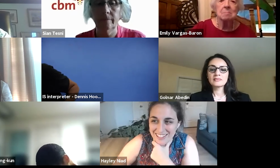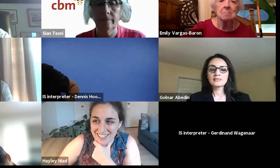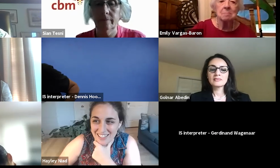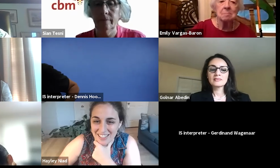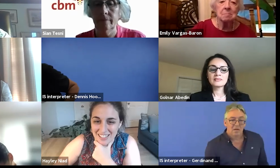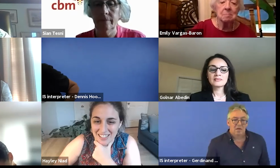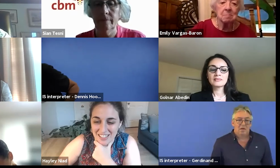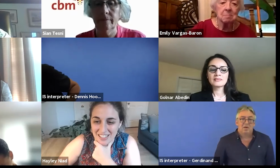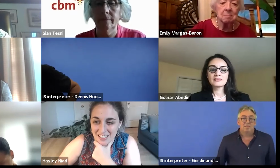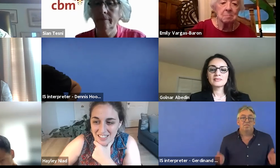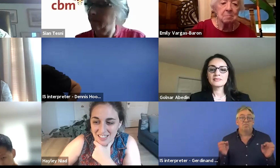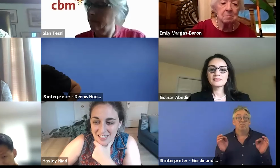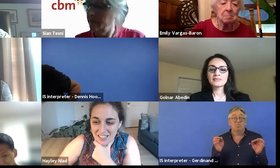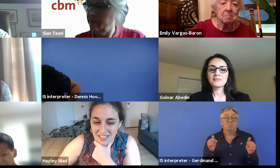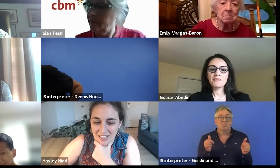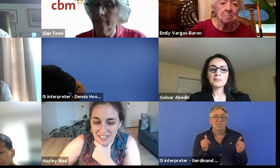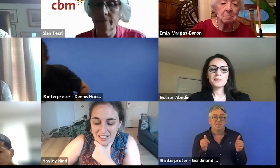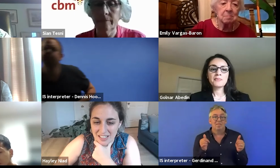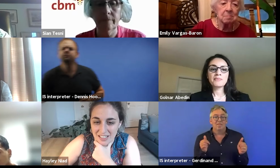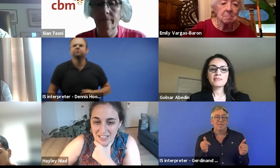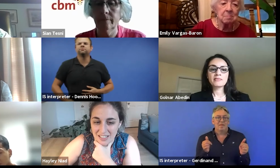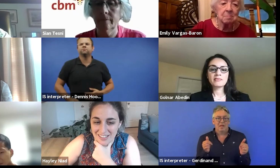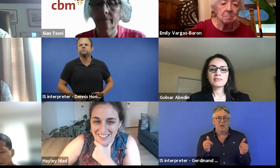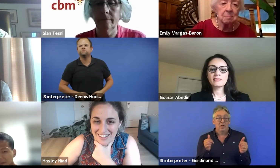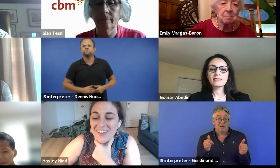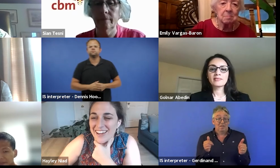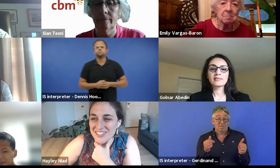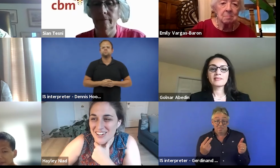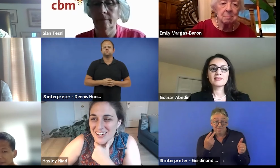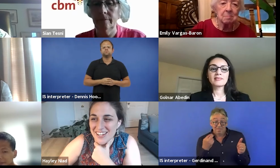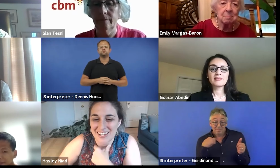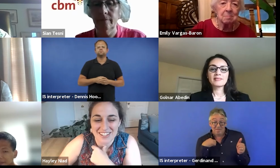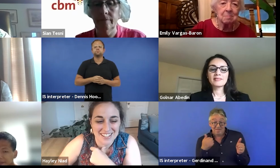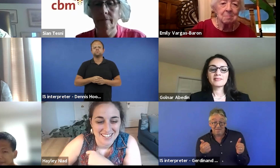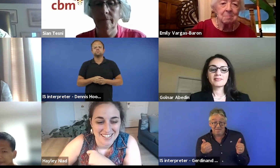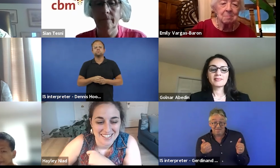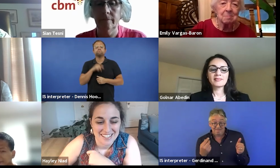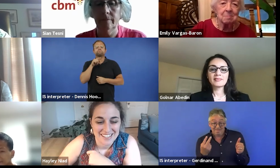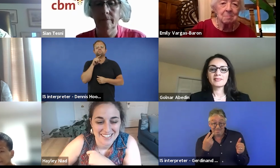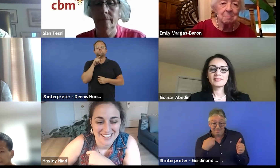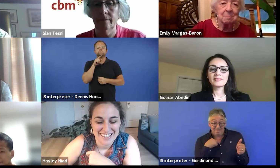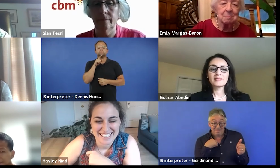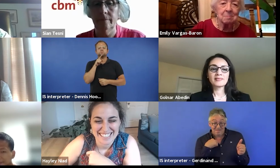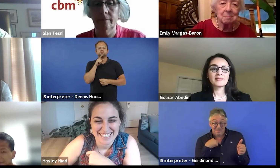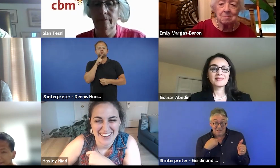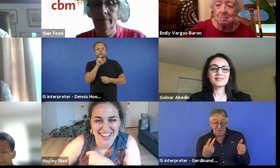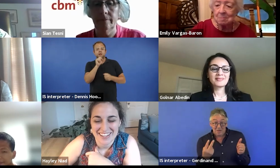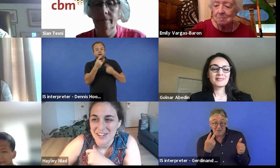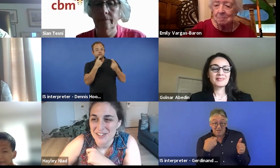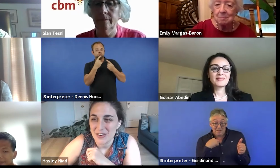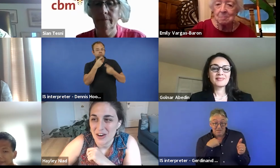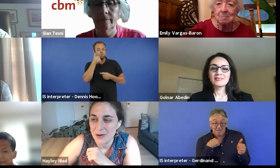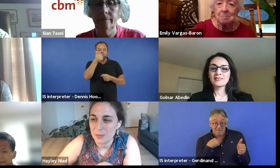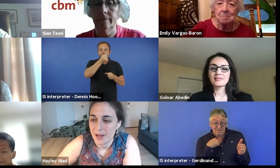Okay, you can go. You can speak. I'm just doing some tech. Okay. You can go, please, Hailey, and then I will join you.